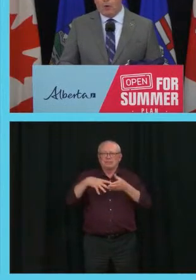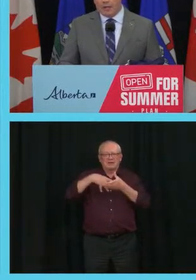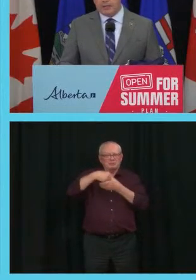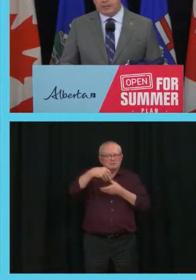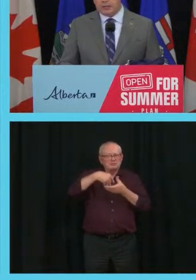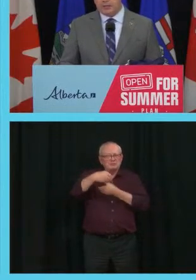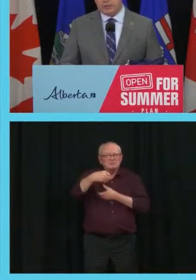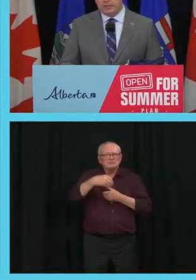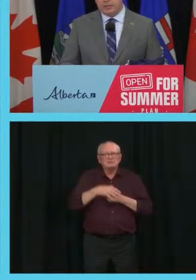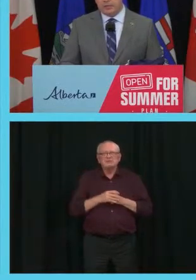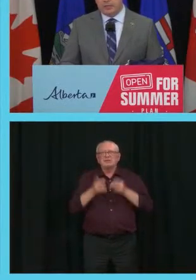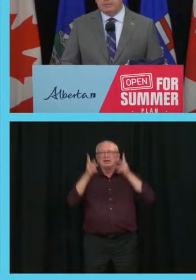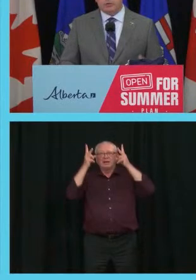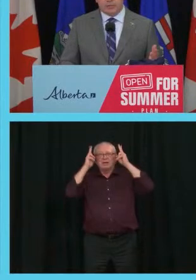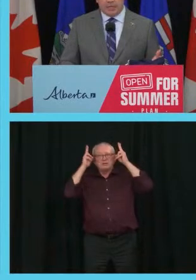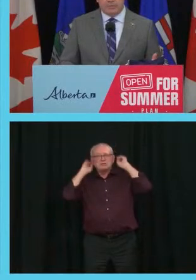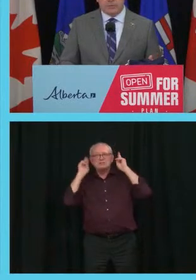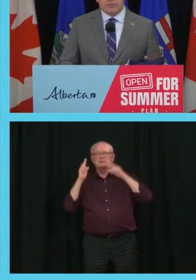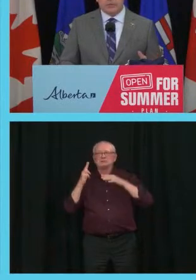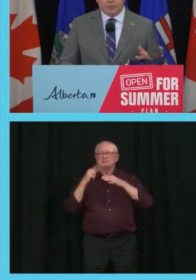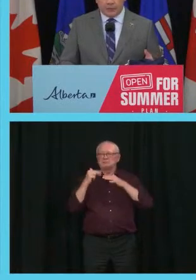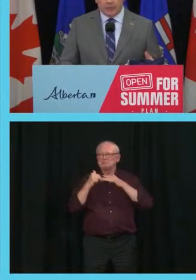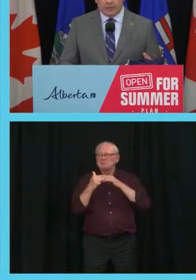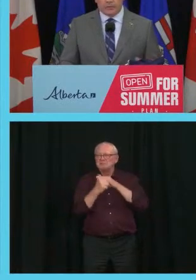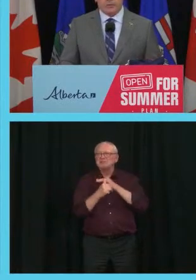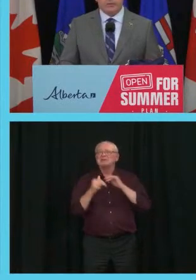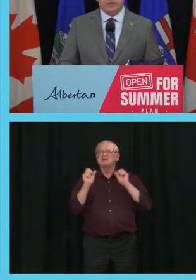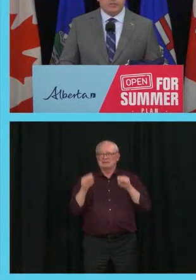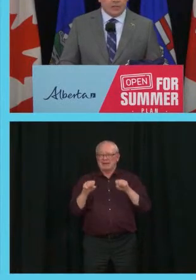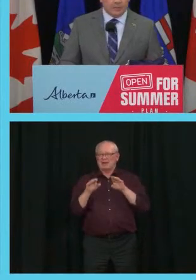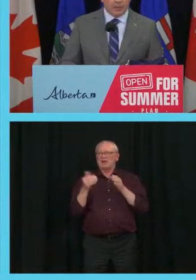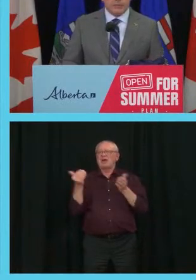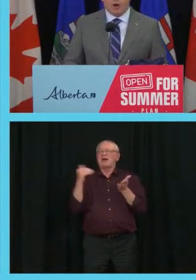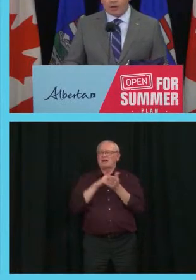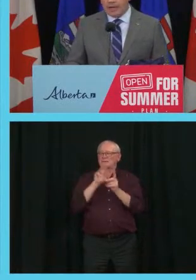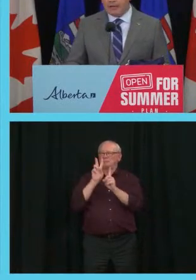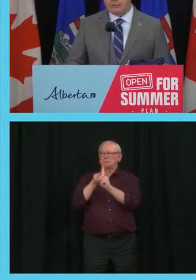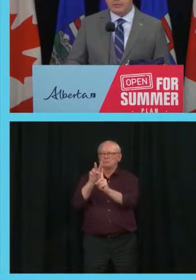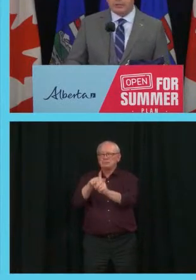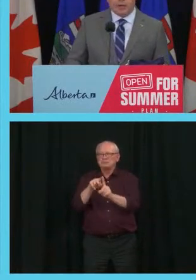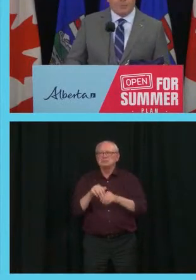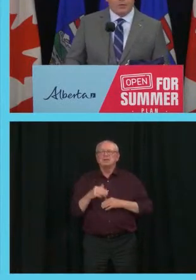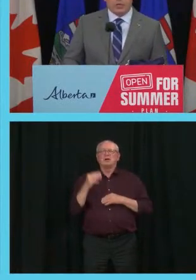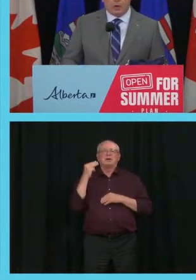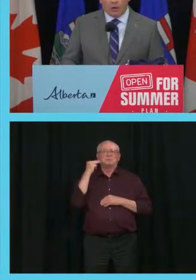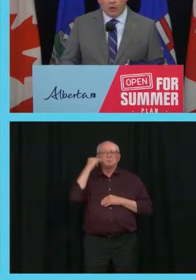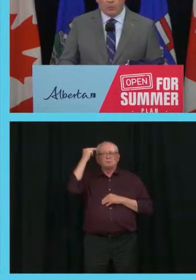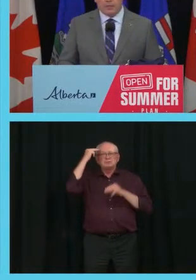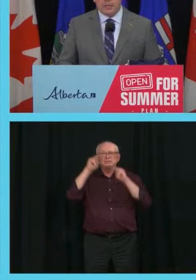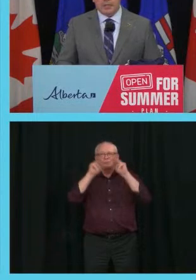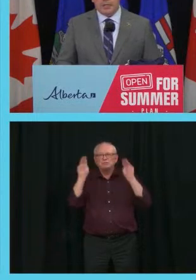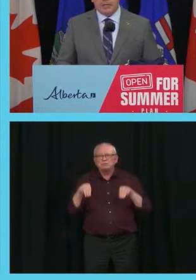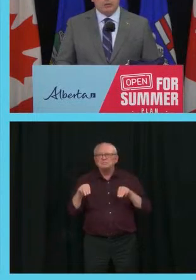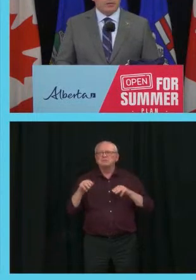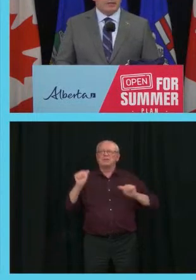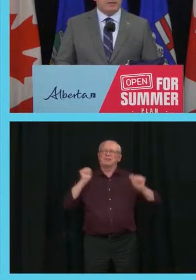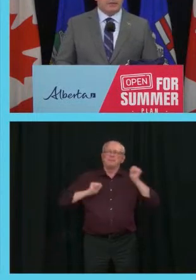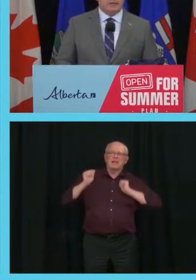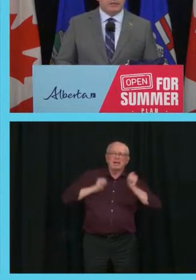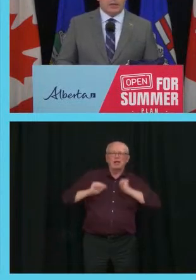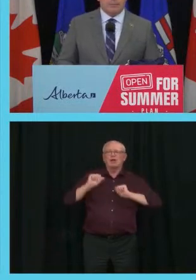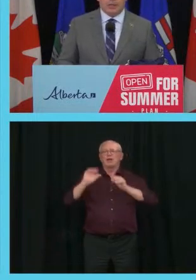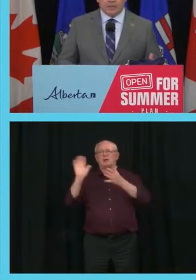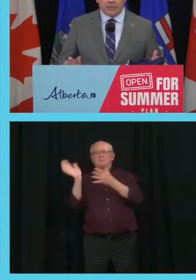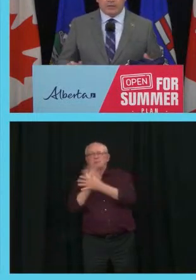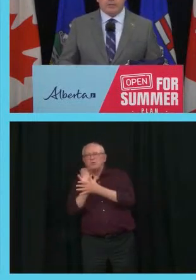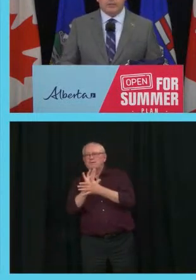resume walk-in service. Museums, theaters, cinemas, art galleries, and libraries can all open. Youth